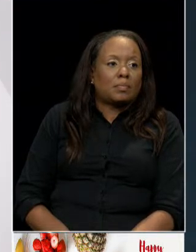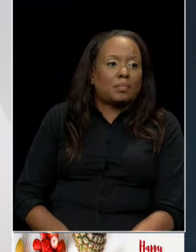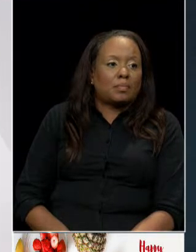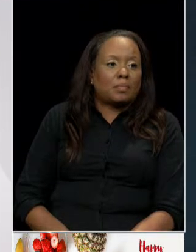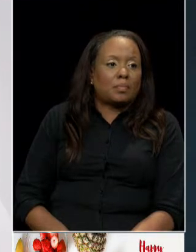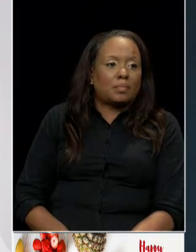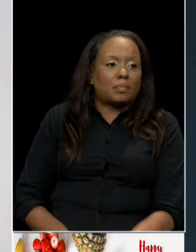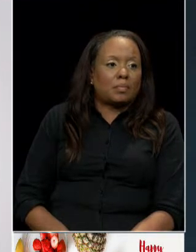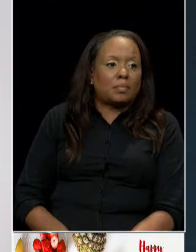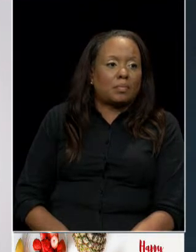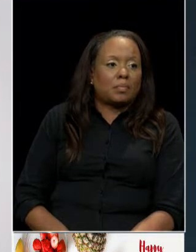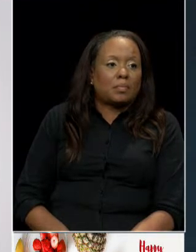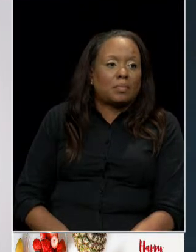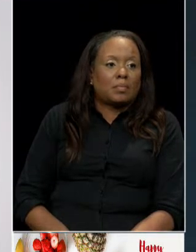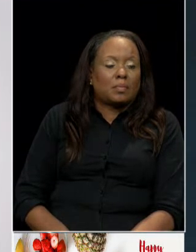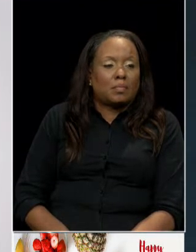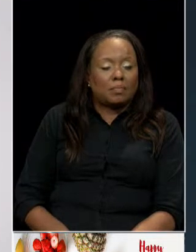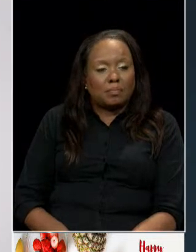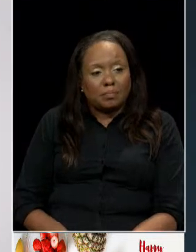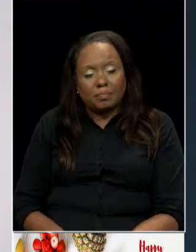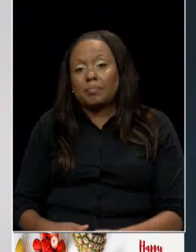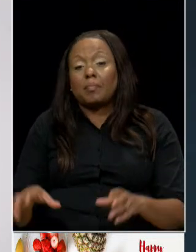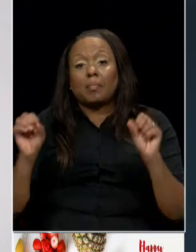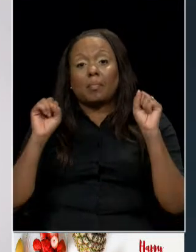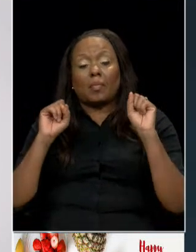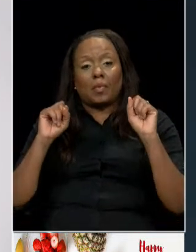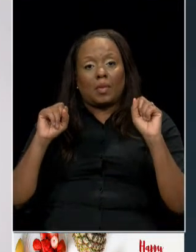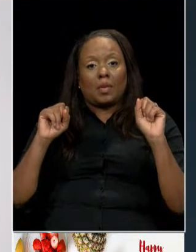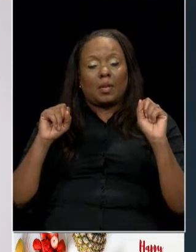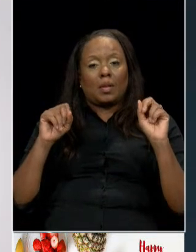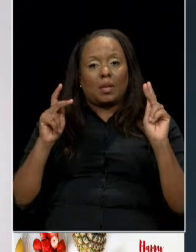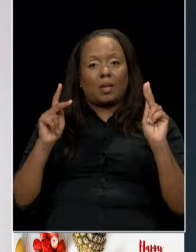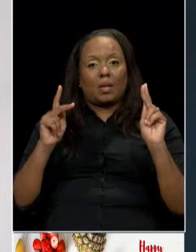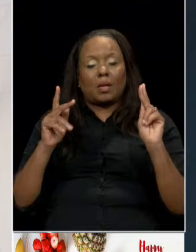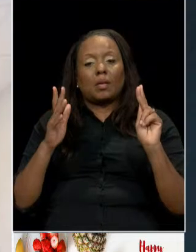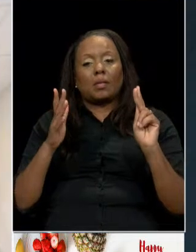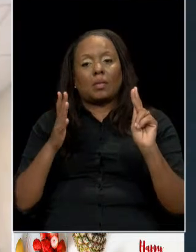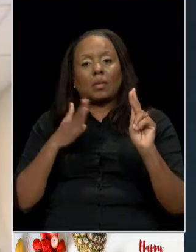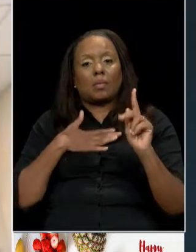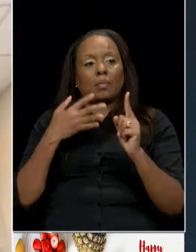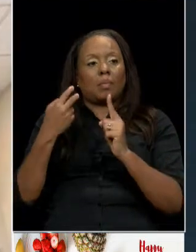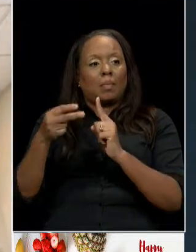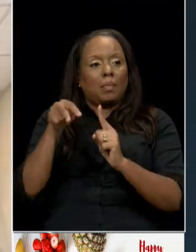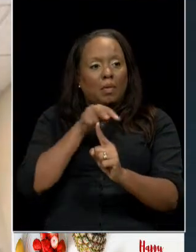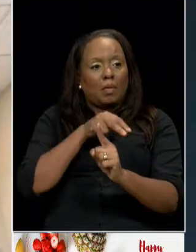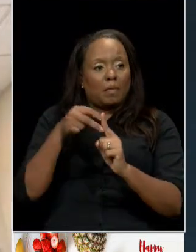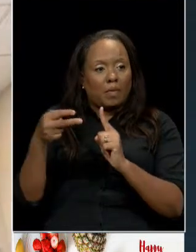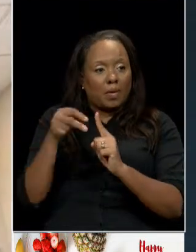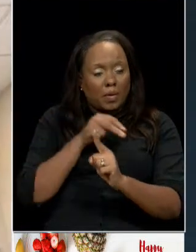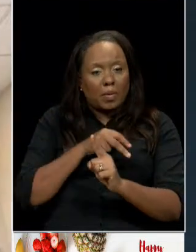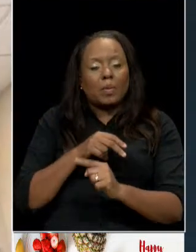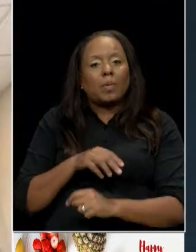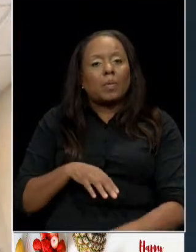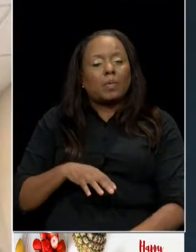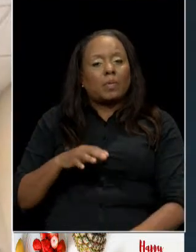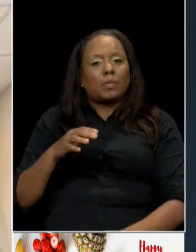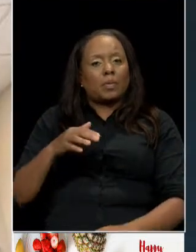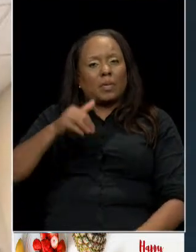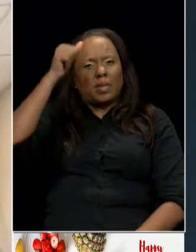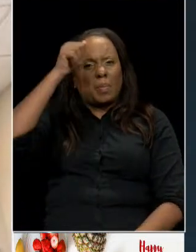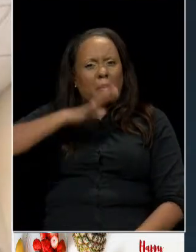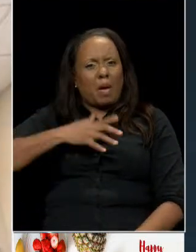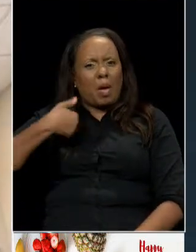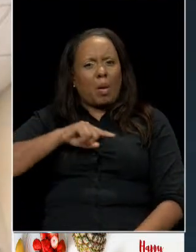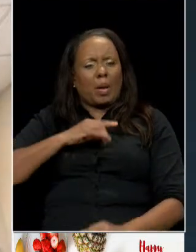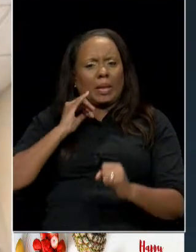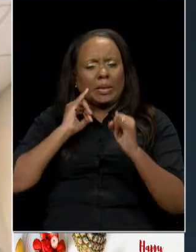Well, I would say it from my point of view in terms of, as Mr. Ben outlined, where he had significant lower urinary tract symptoms